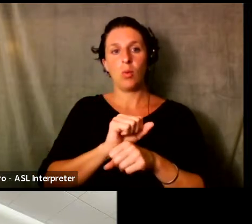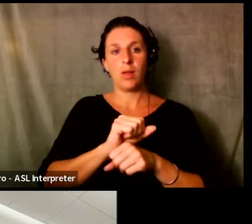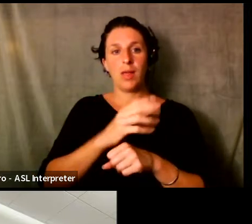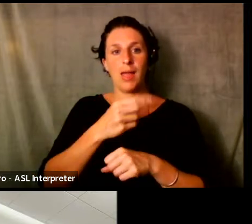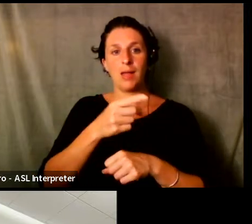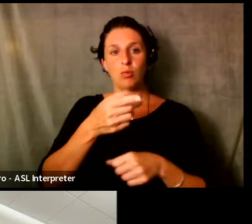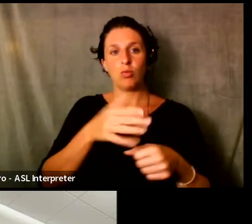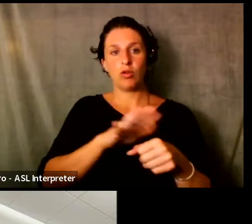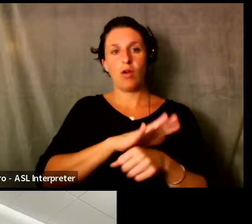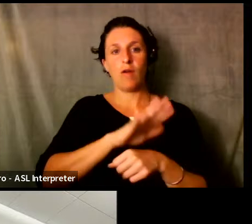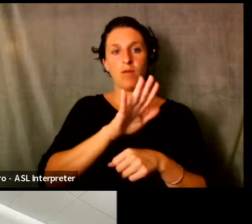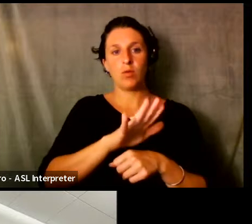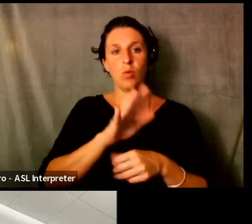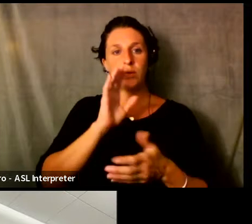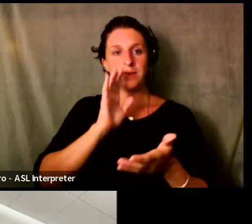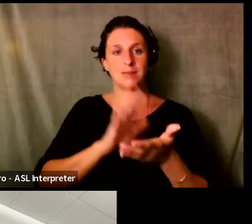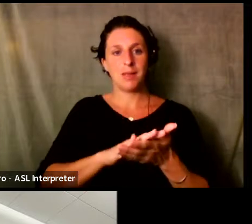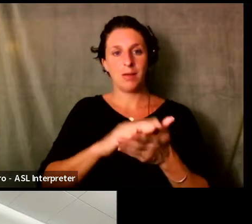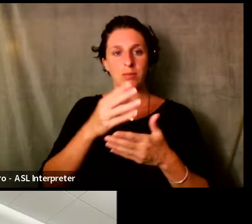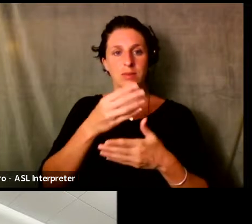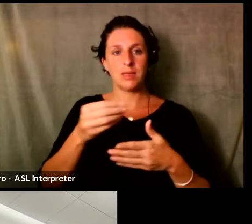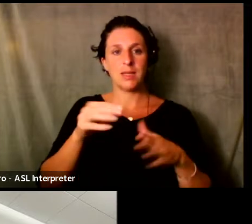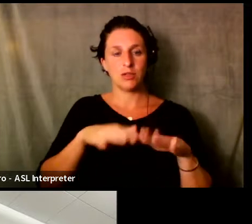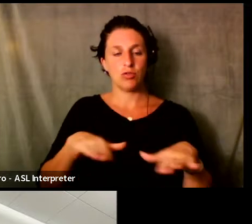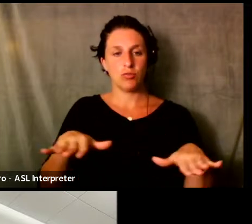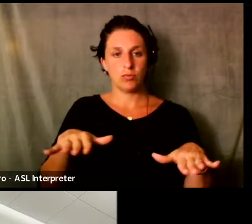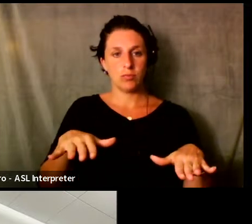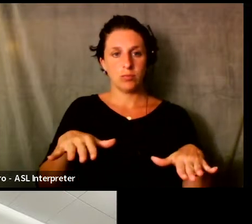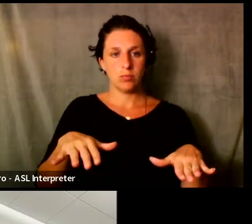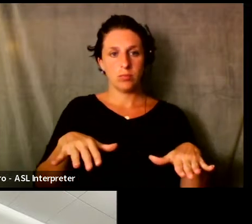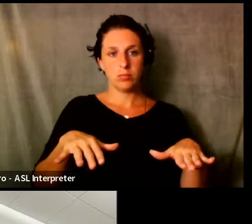your spouse and your children.